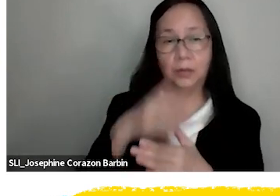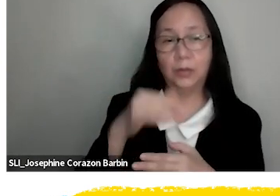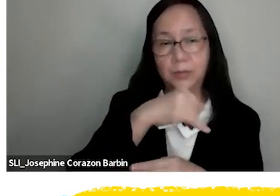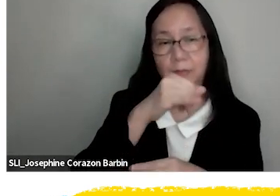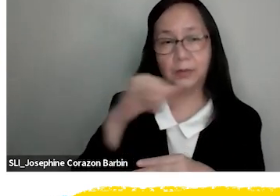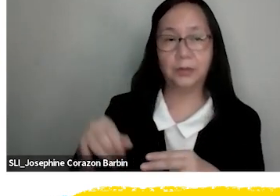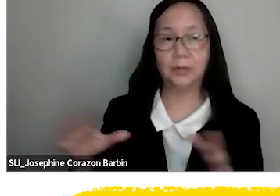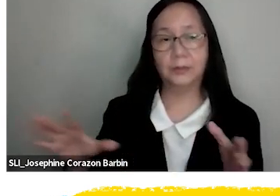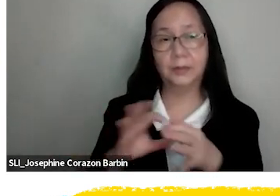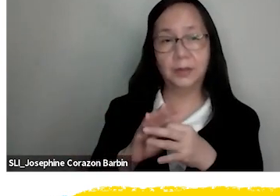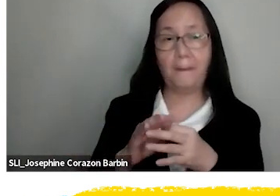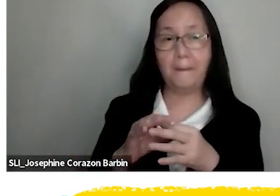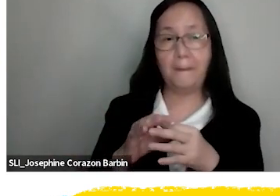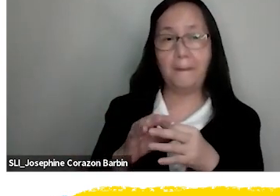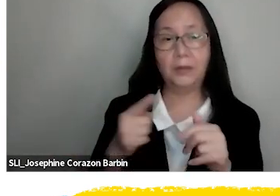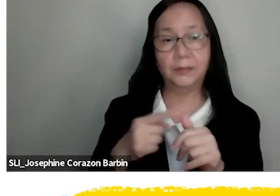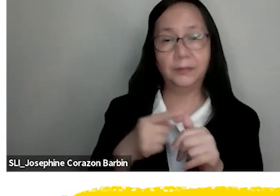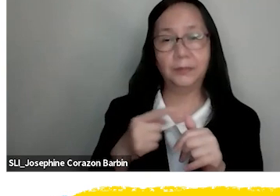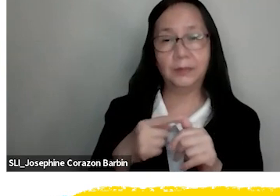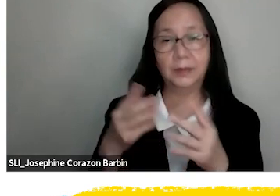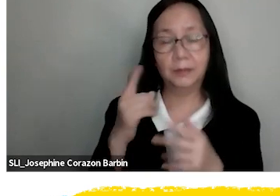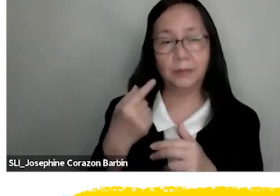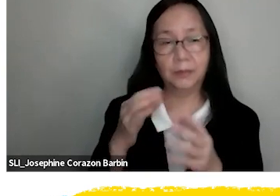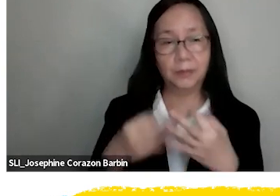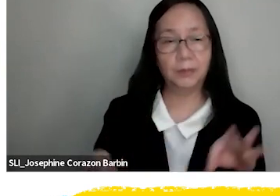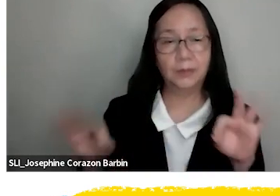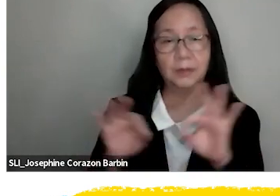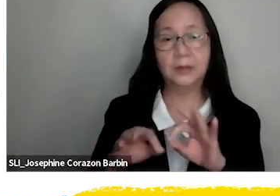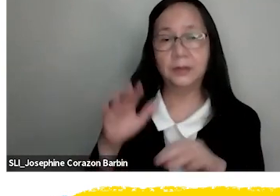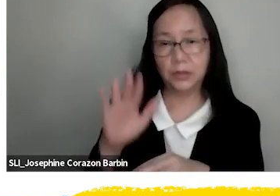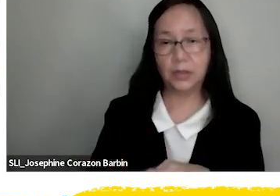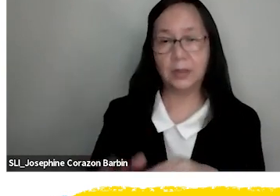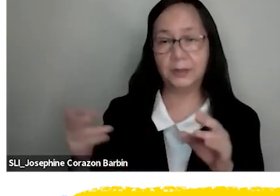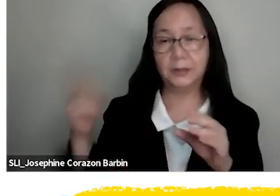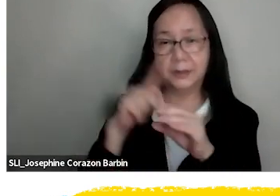one of the most important is child participation.